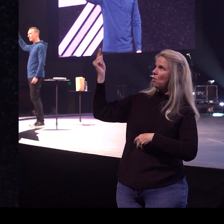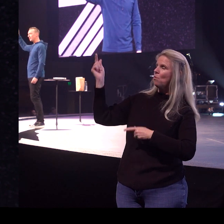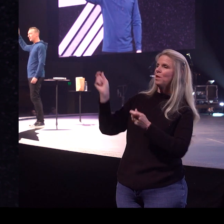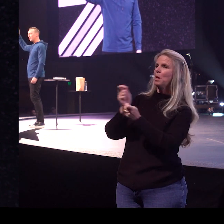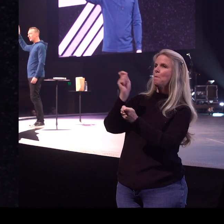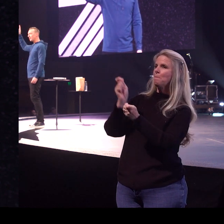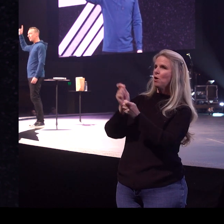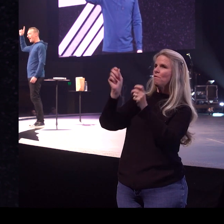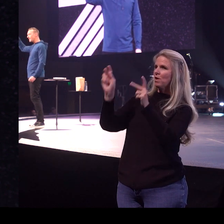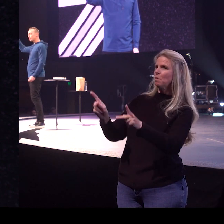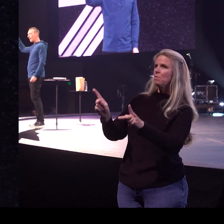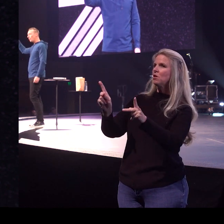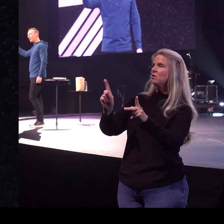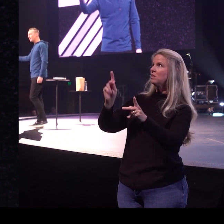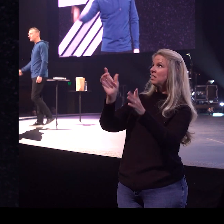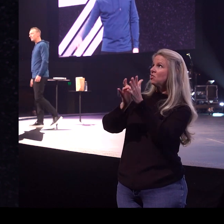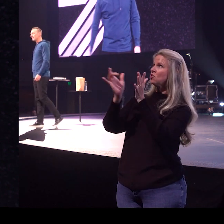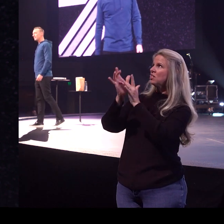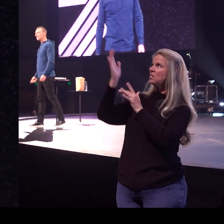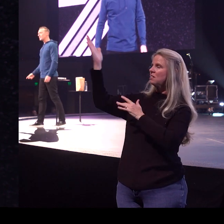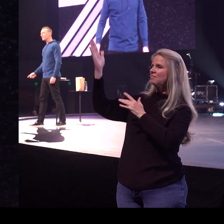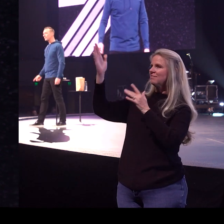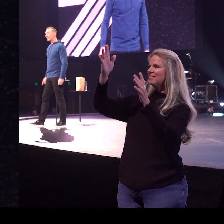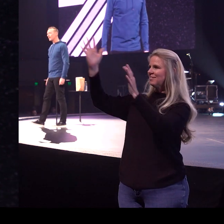Jesus. That's what I want.